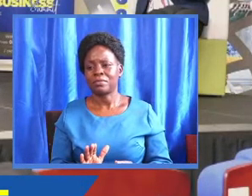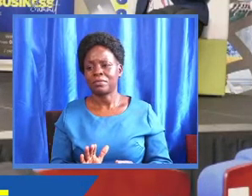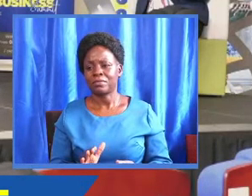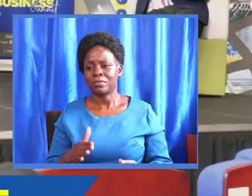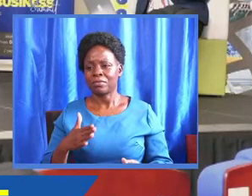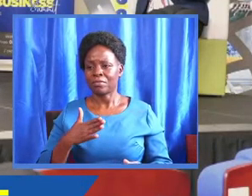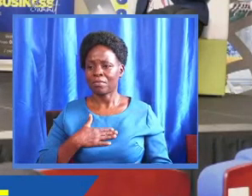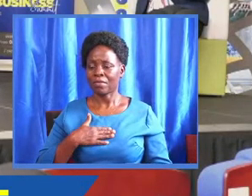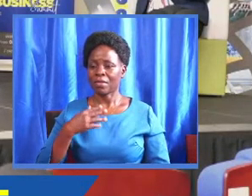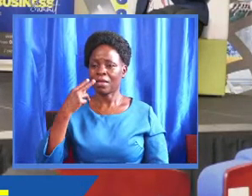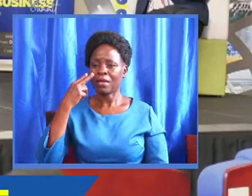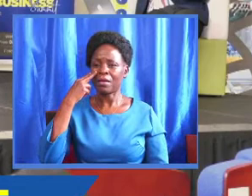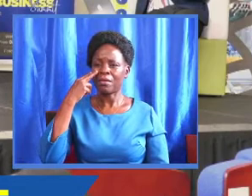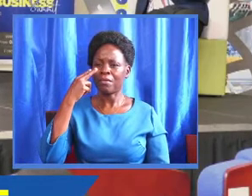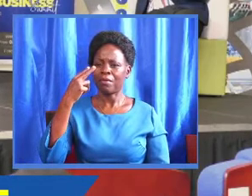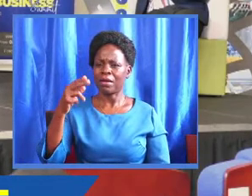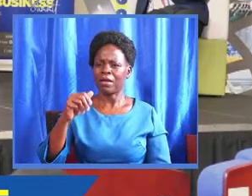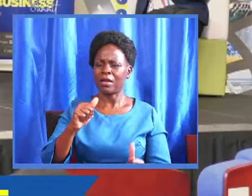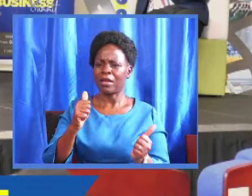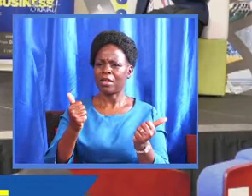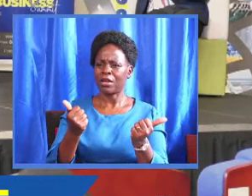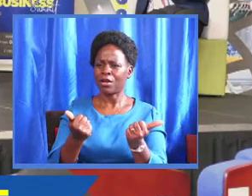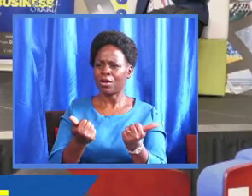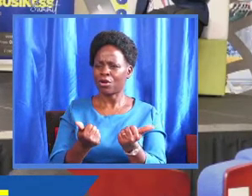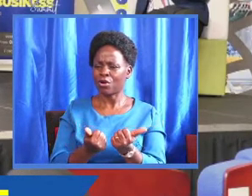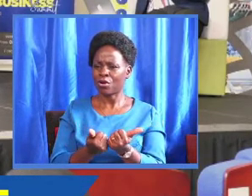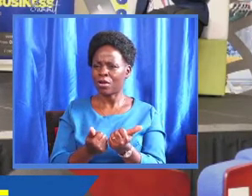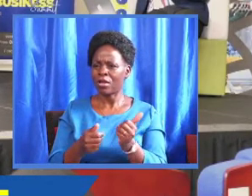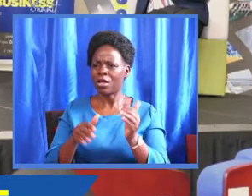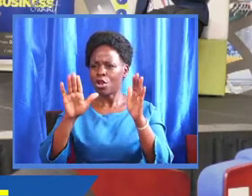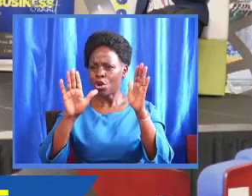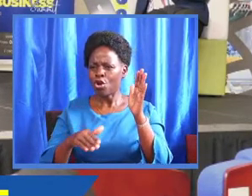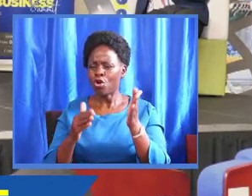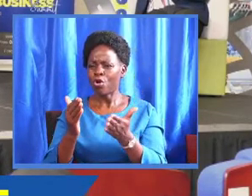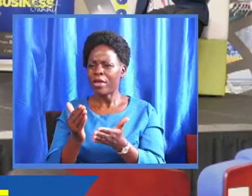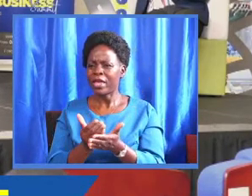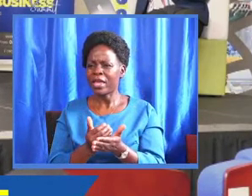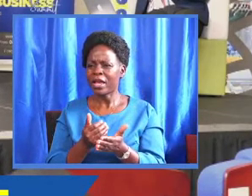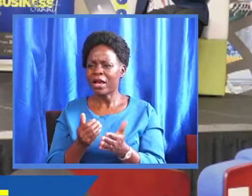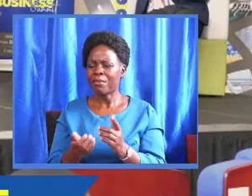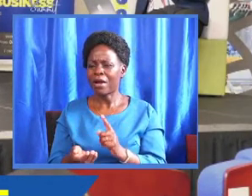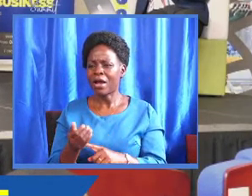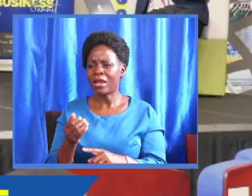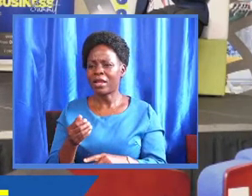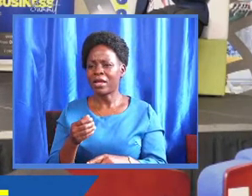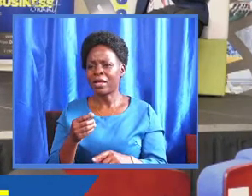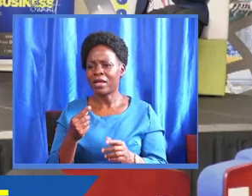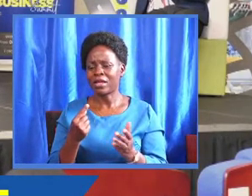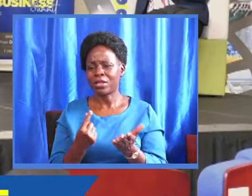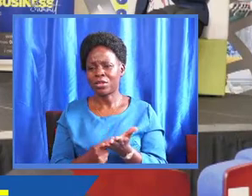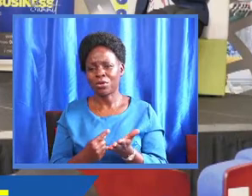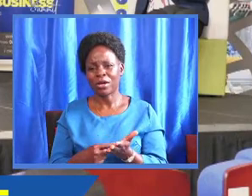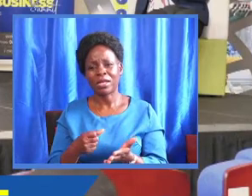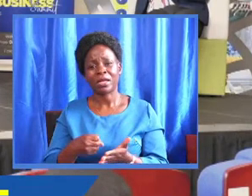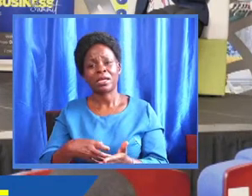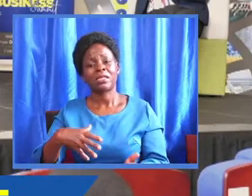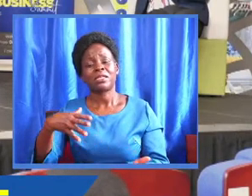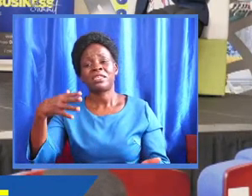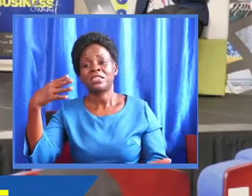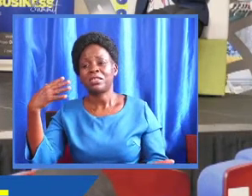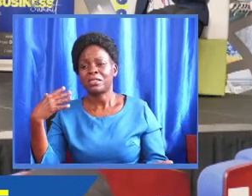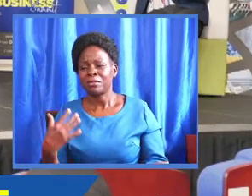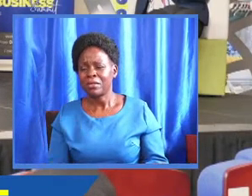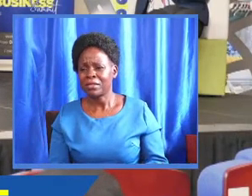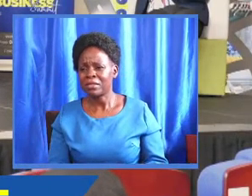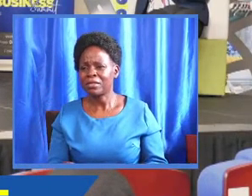My view, my concern is about low-income earners. Why is building in Uganda more expensive, yet it